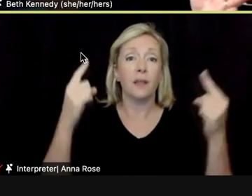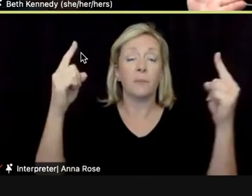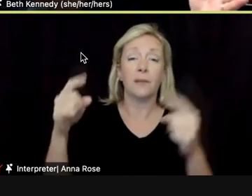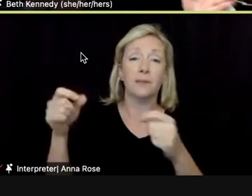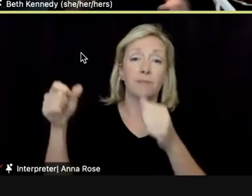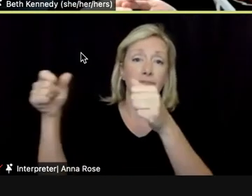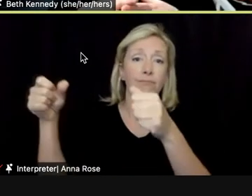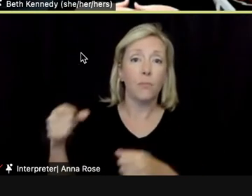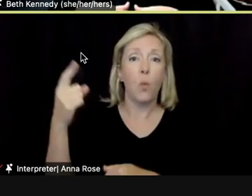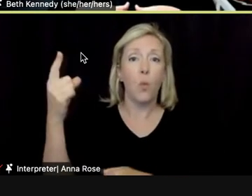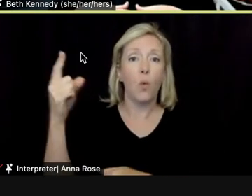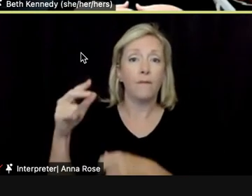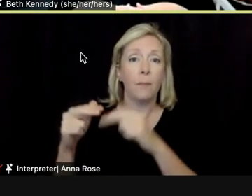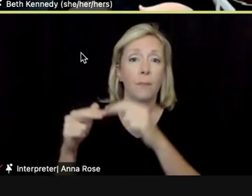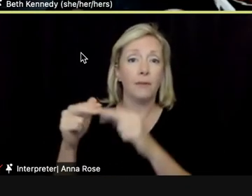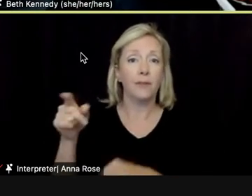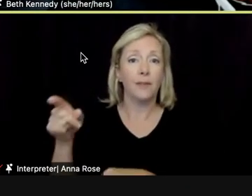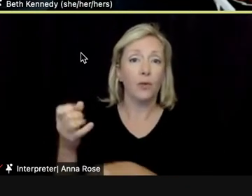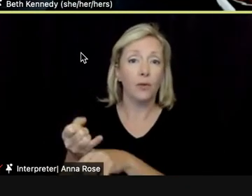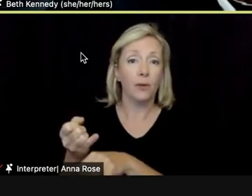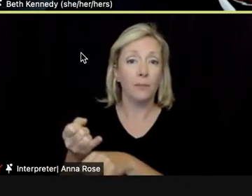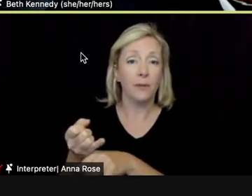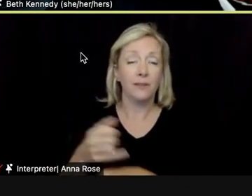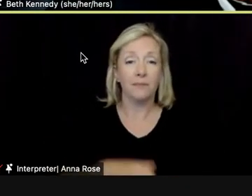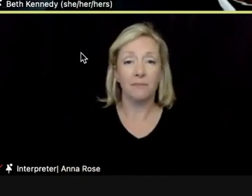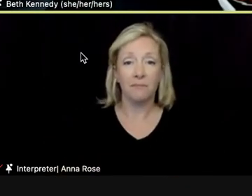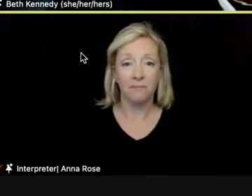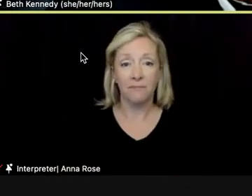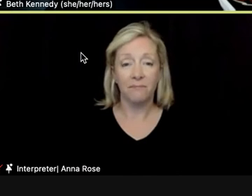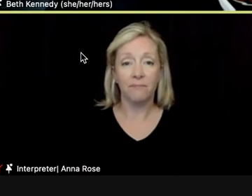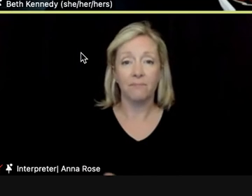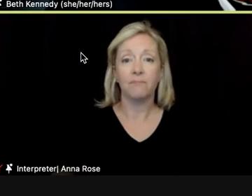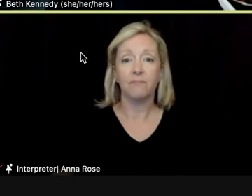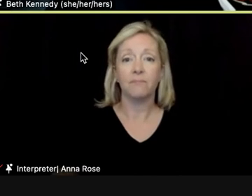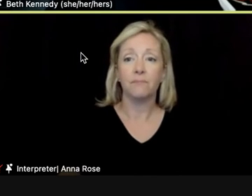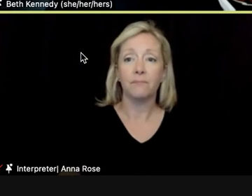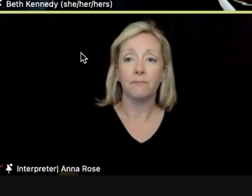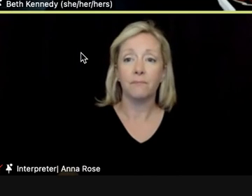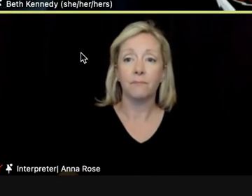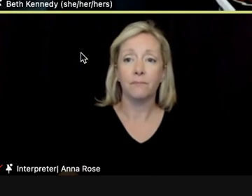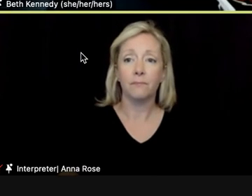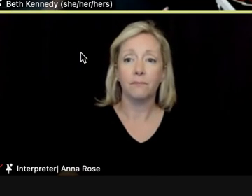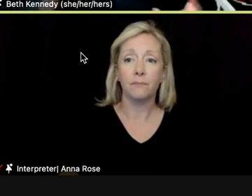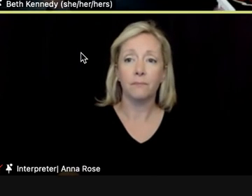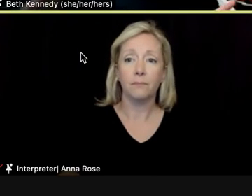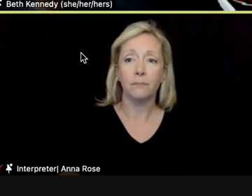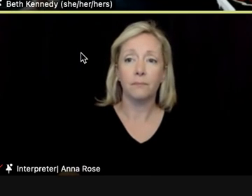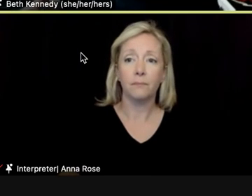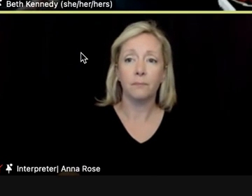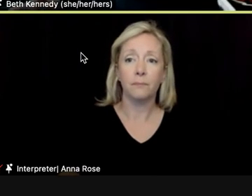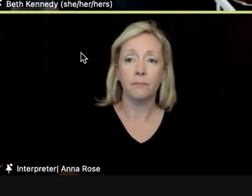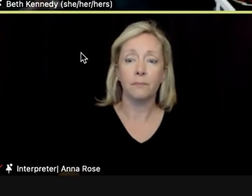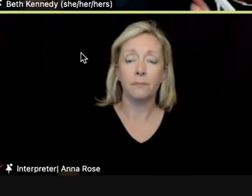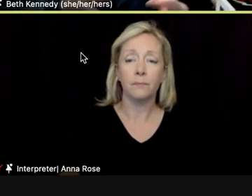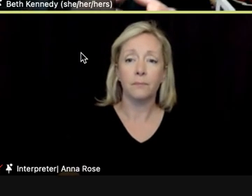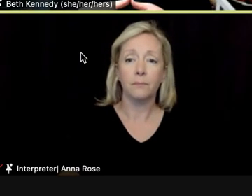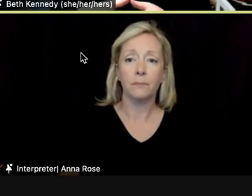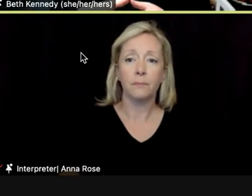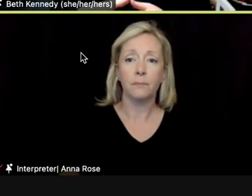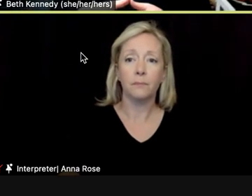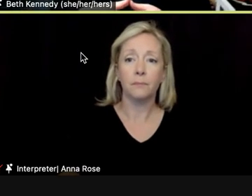prominently at one of the main buildings on campus. And so when someone says to me, what is an intervener? I